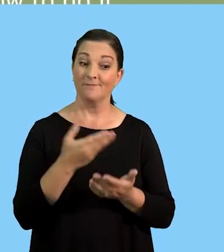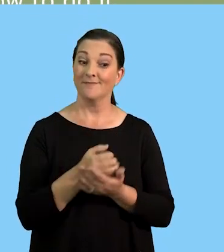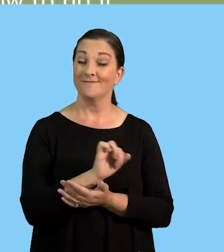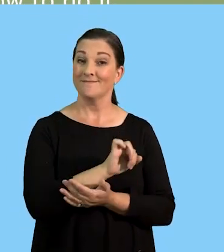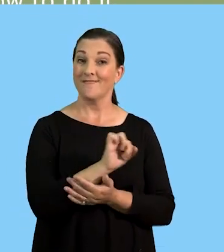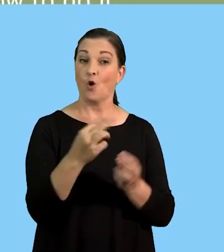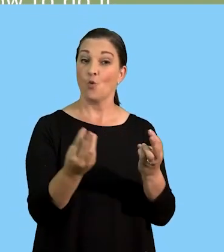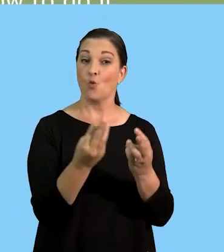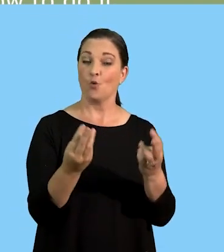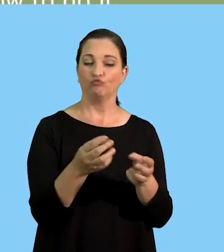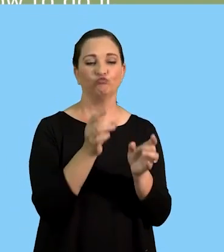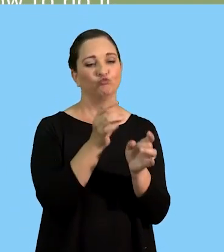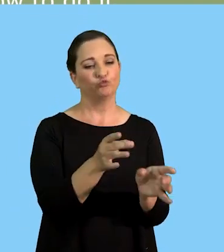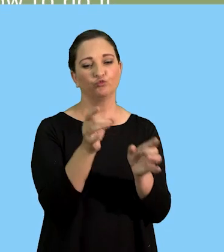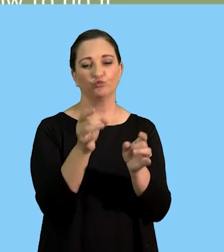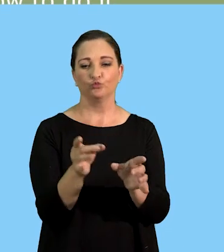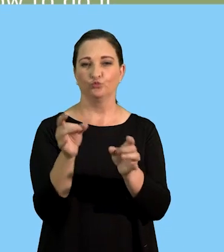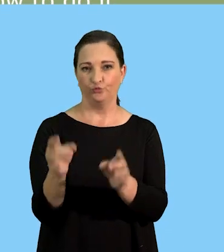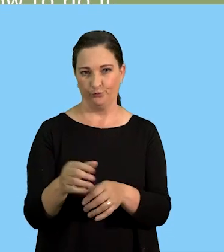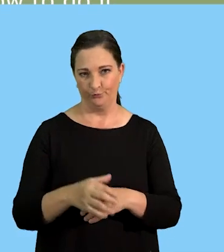to influence